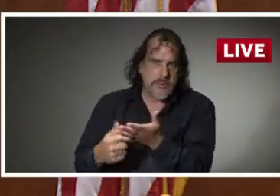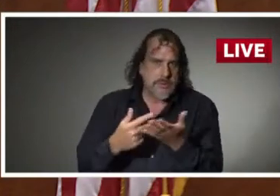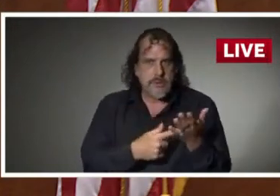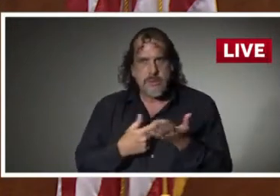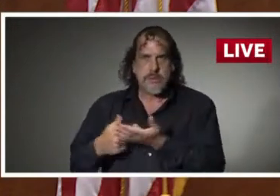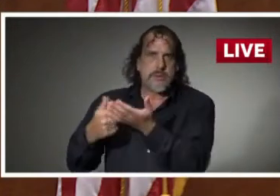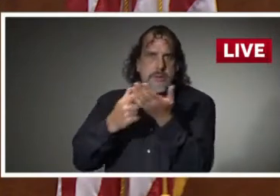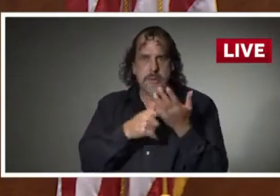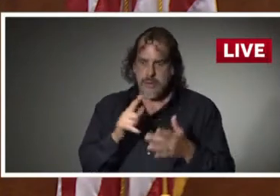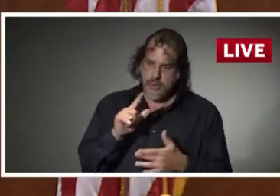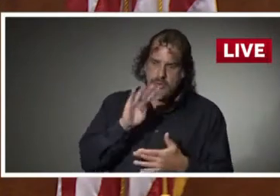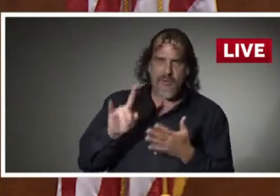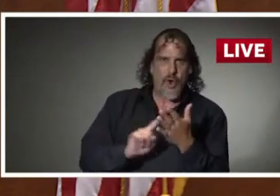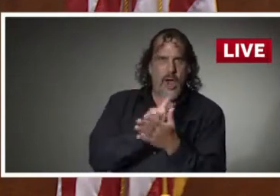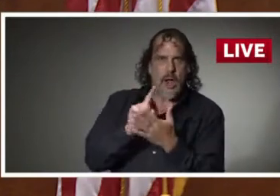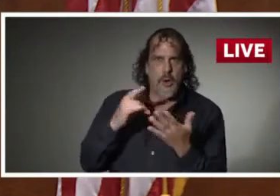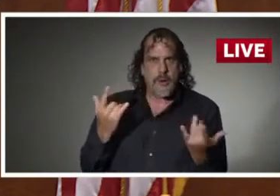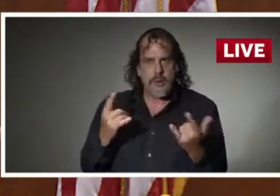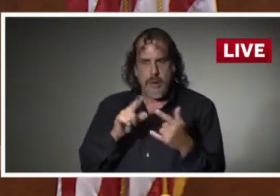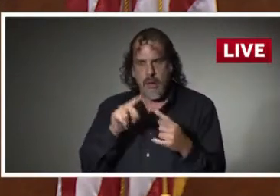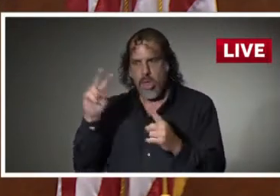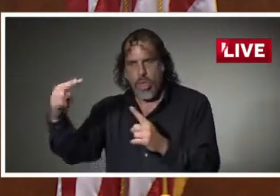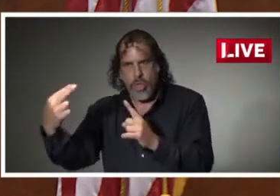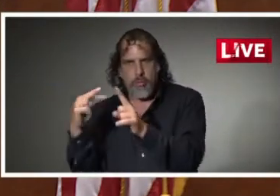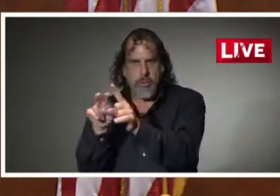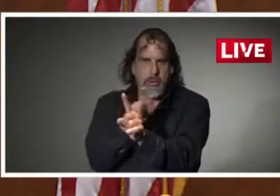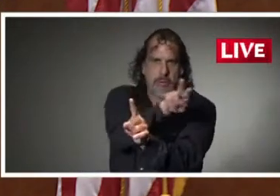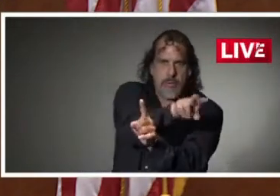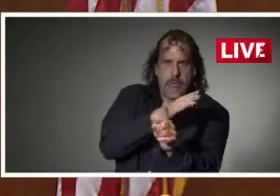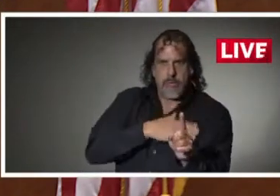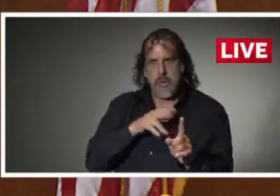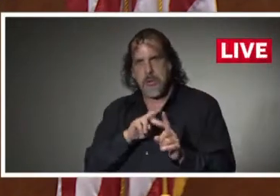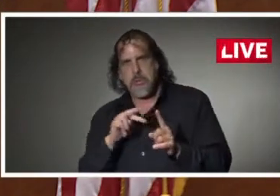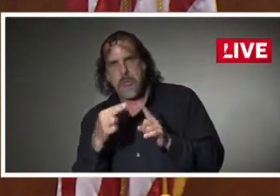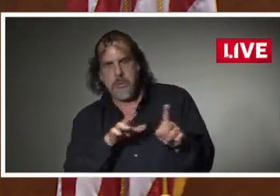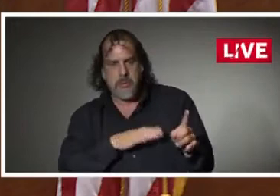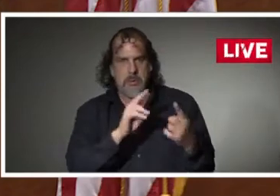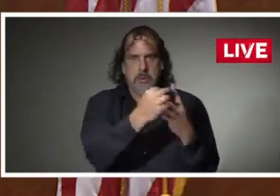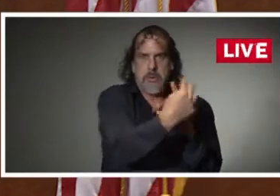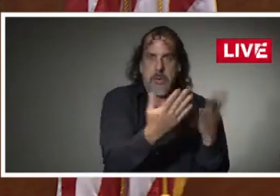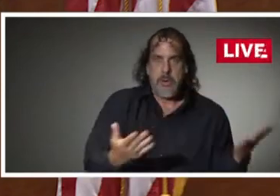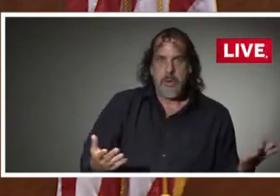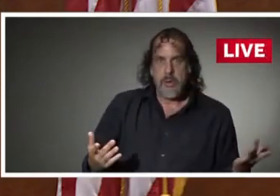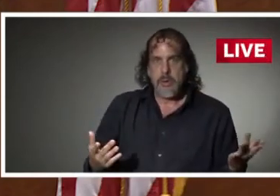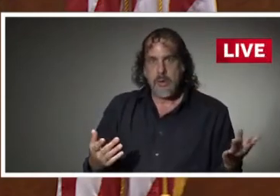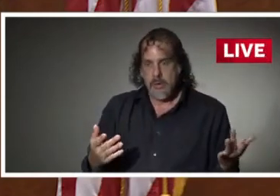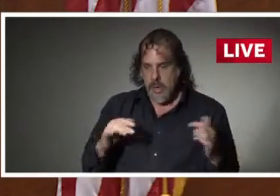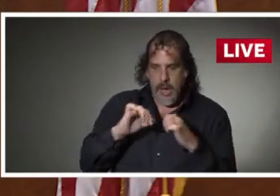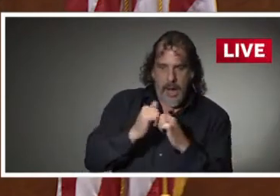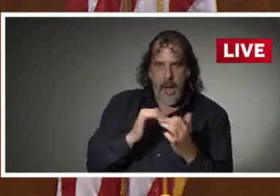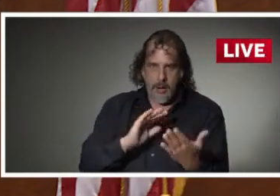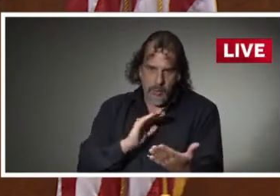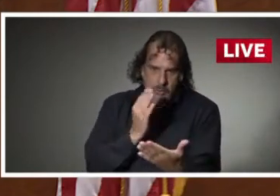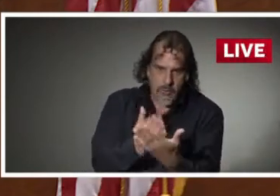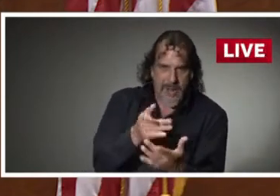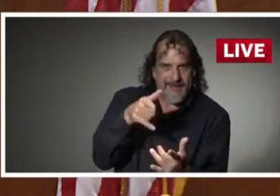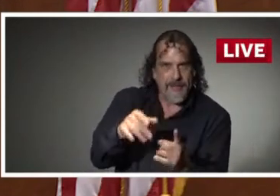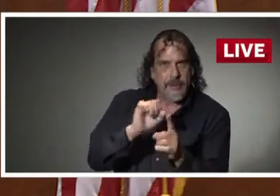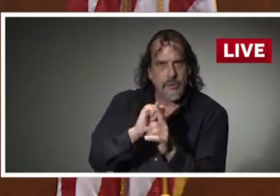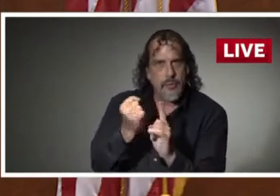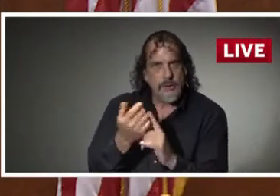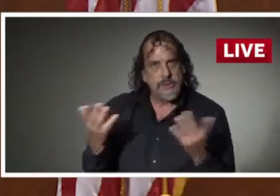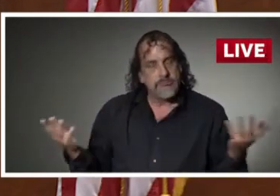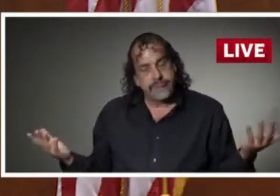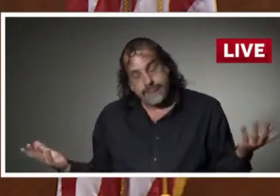of different viewpoints on why we find ourselves in the position that we're in.